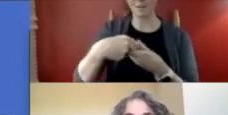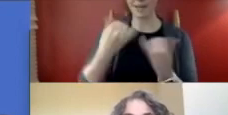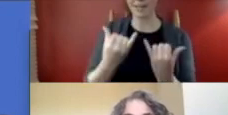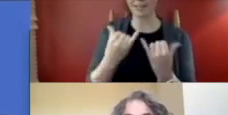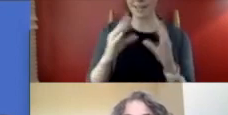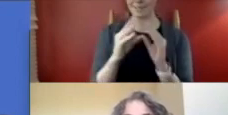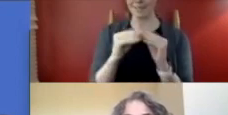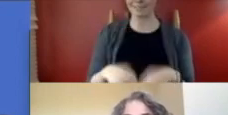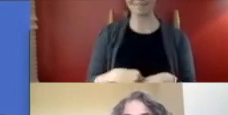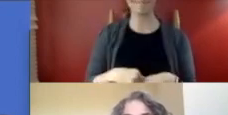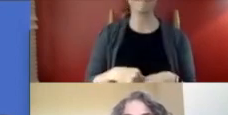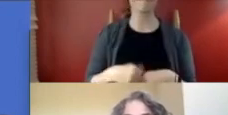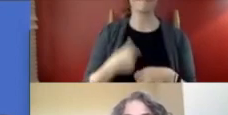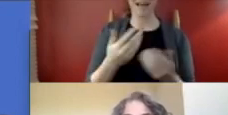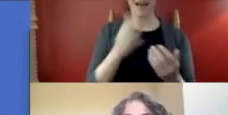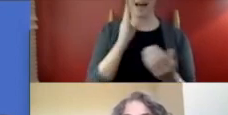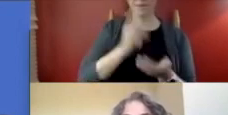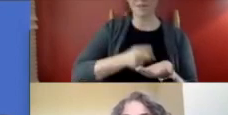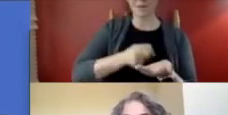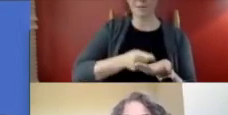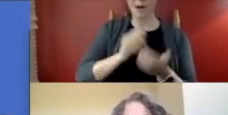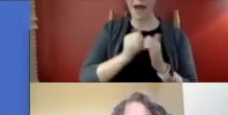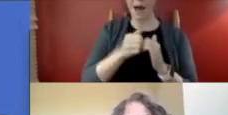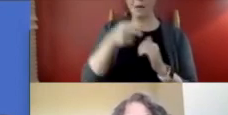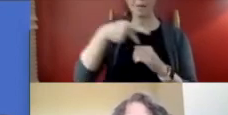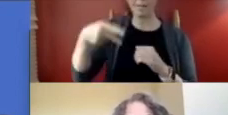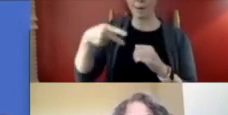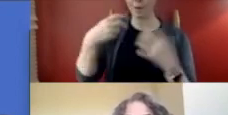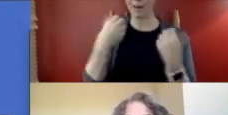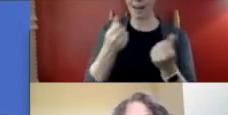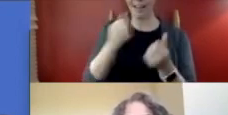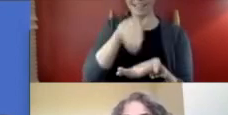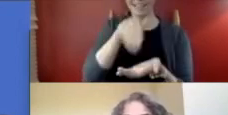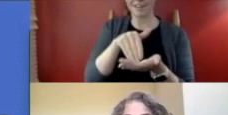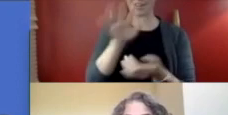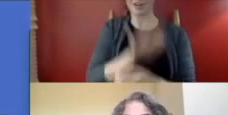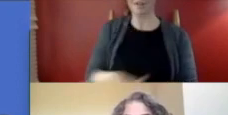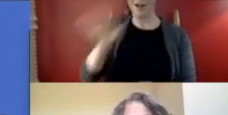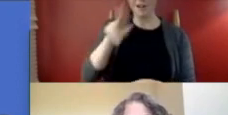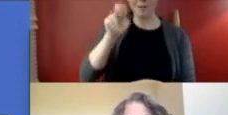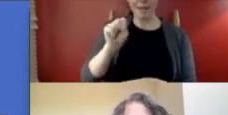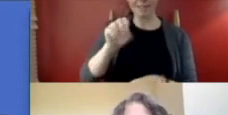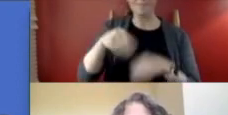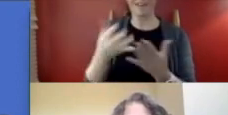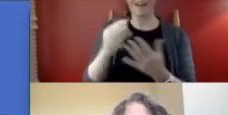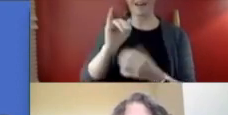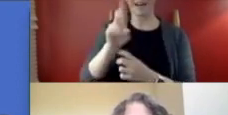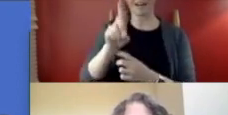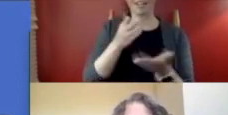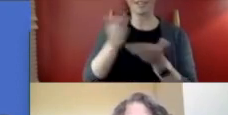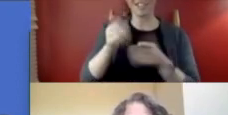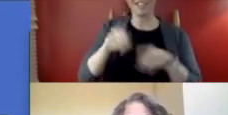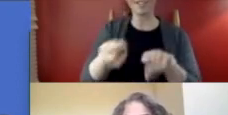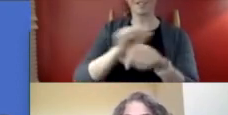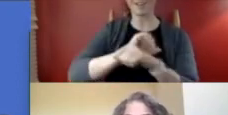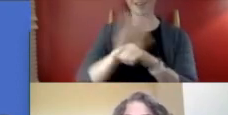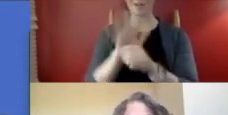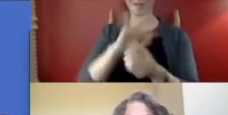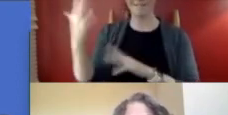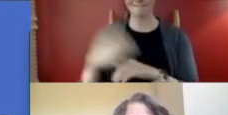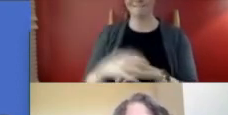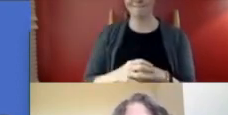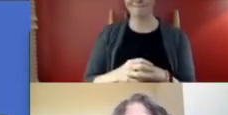I'm going to talk about how Planned Parenthood health centers across the United States have provided IUD services during the pandemic. I'll talk about